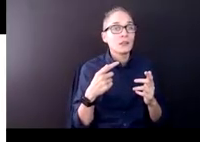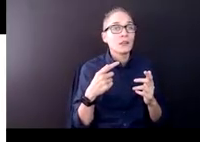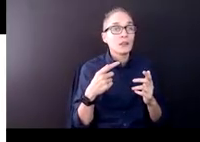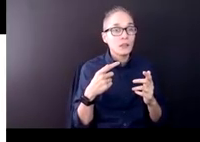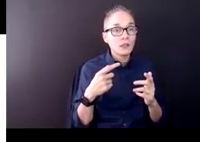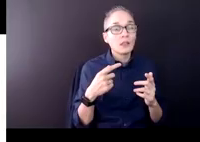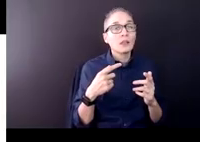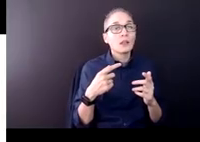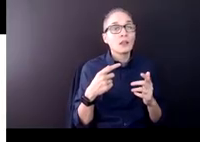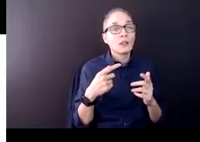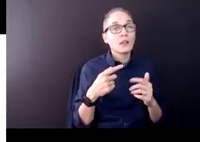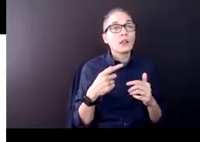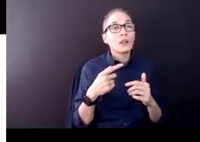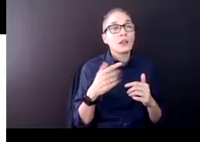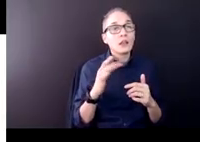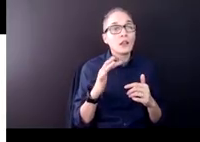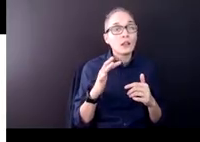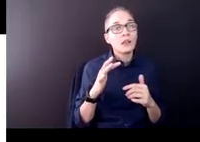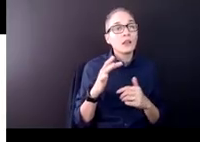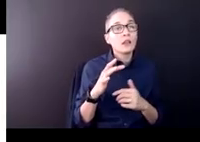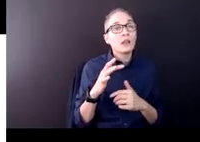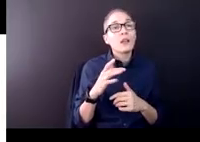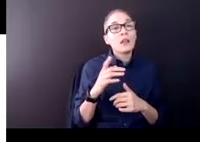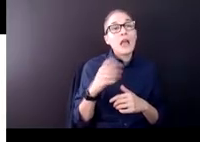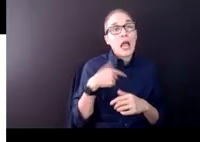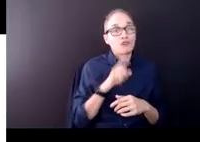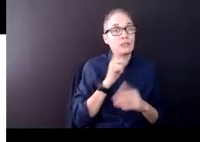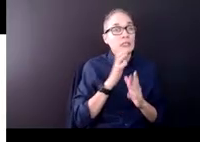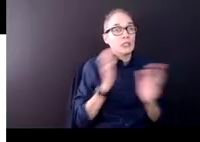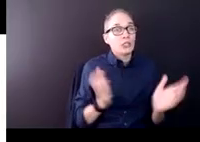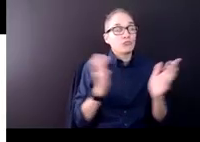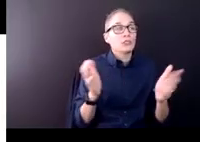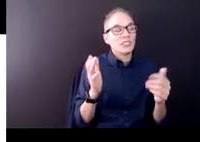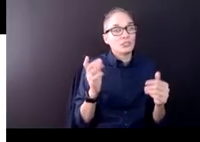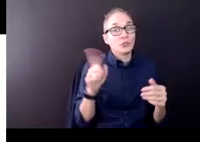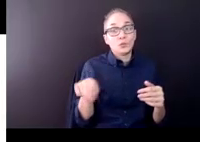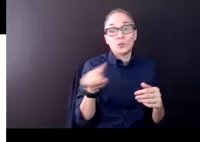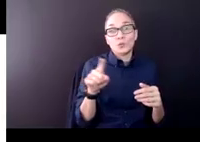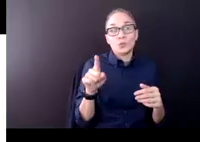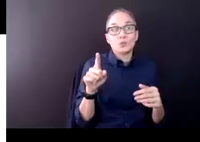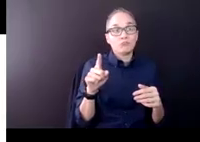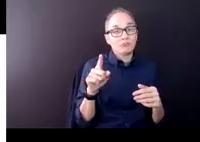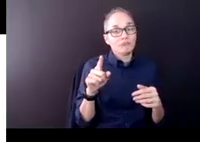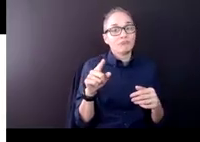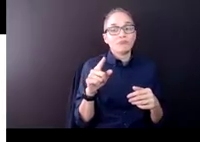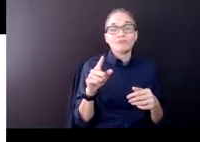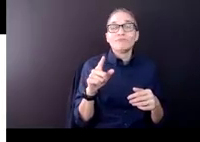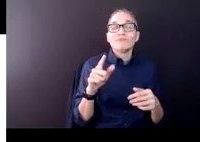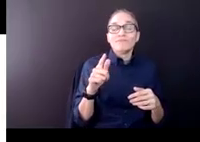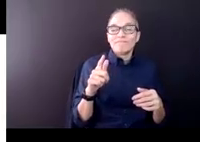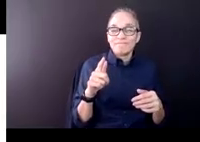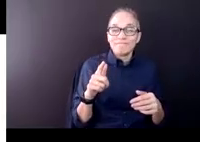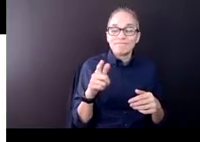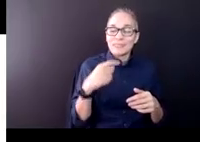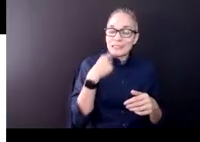very effective. Again, I would really encourage you to get students